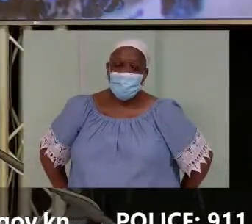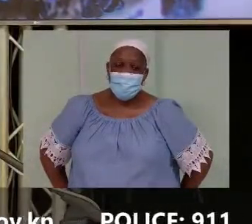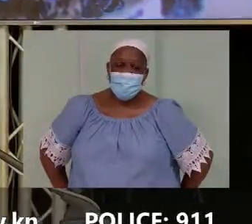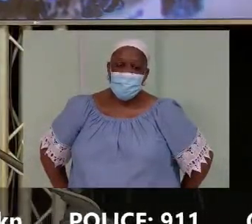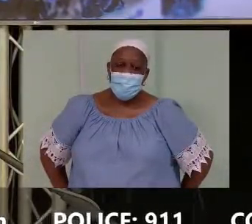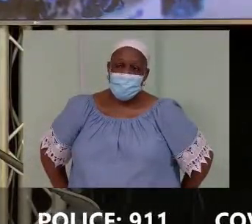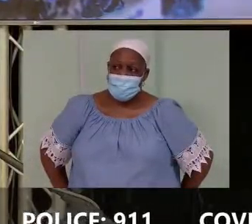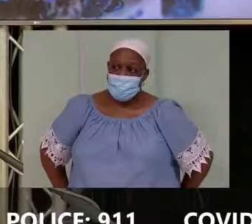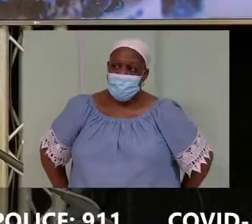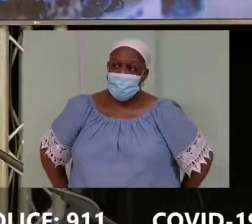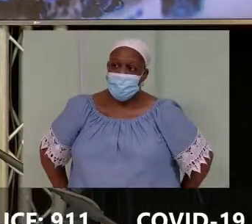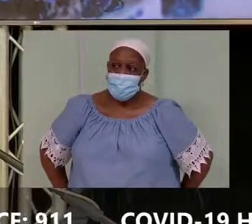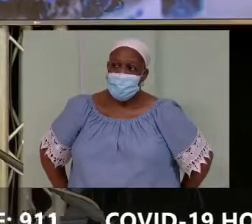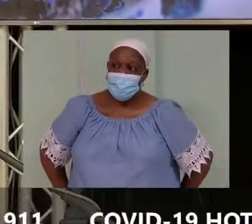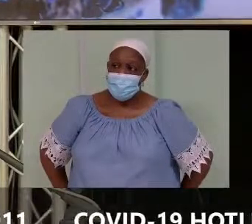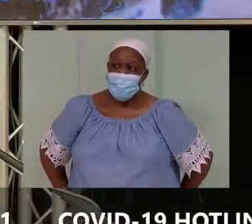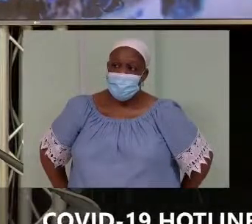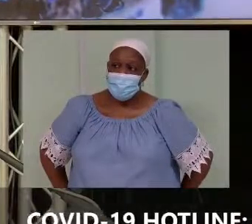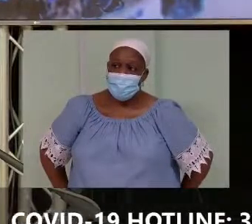them.